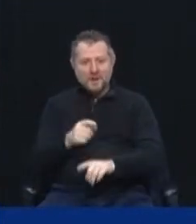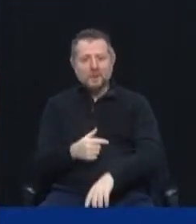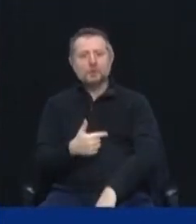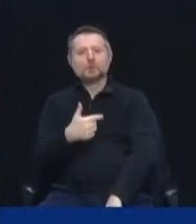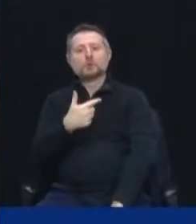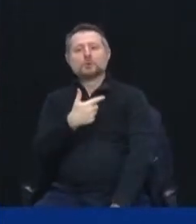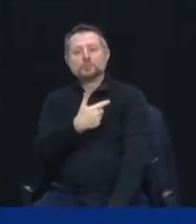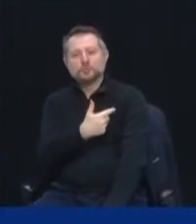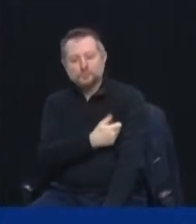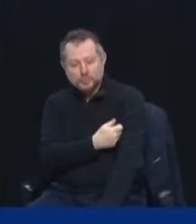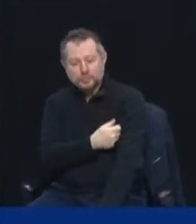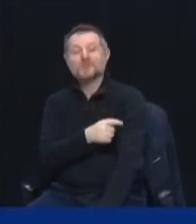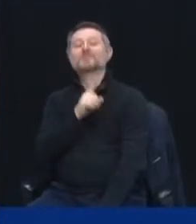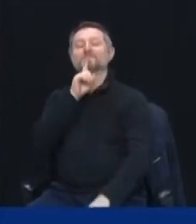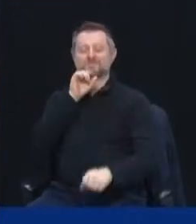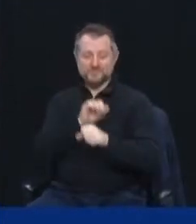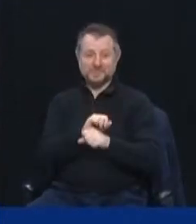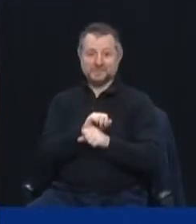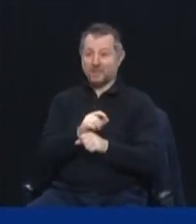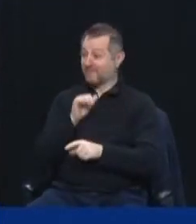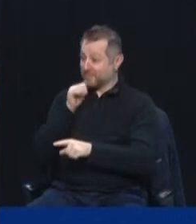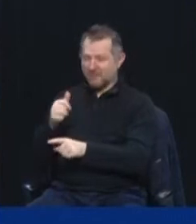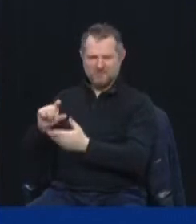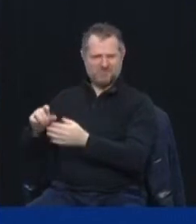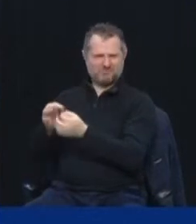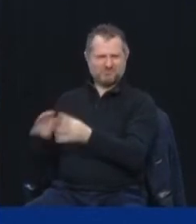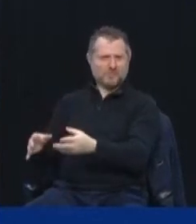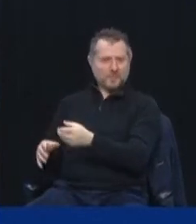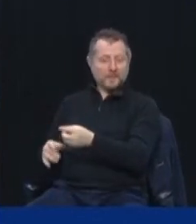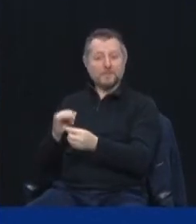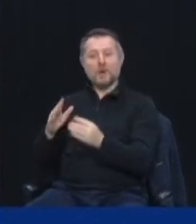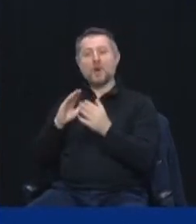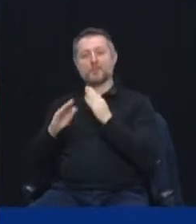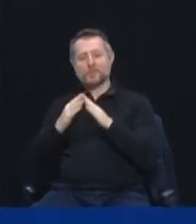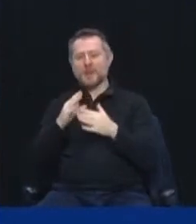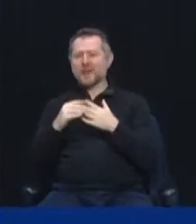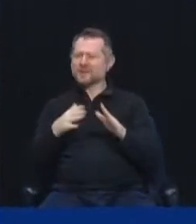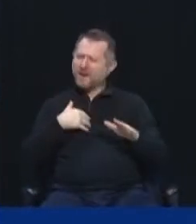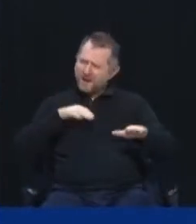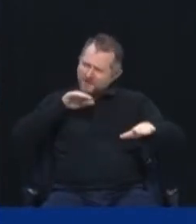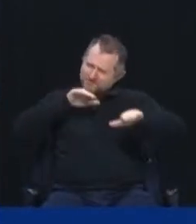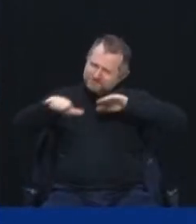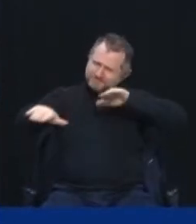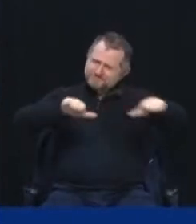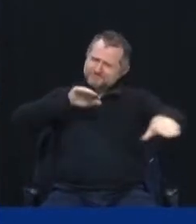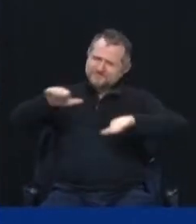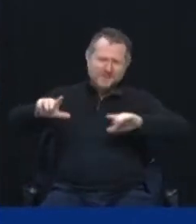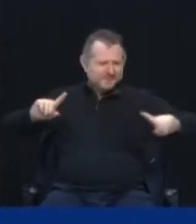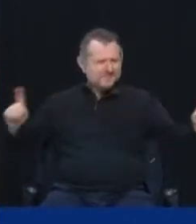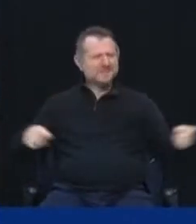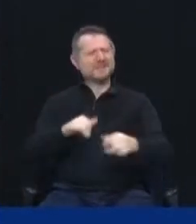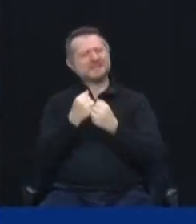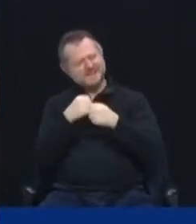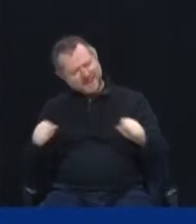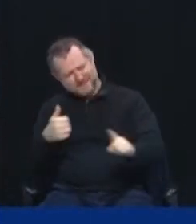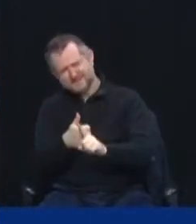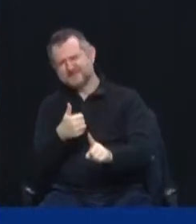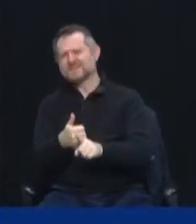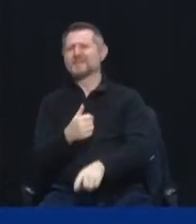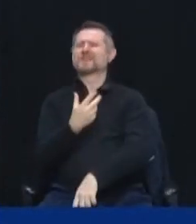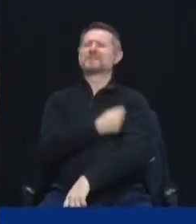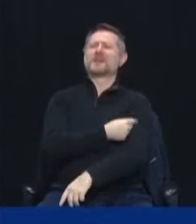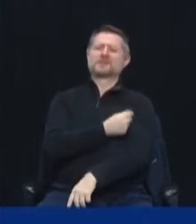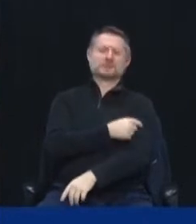I have been relentless in working with community leaders to let people know that these vaccines are safe, that we should